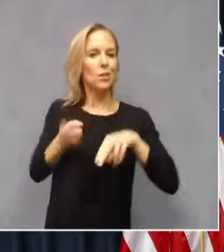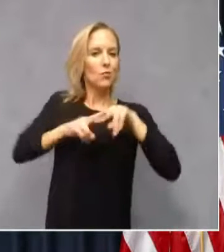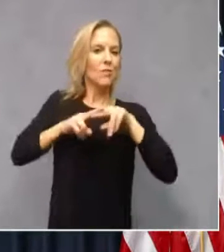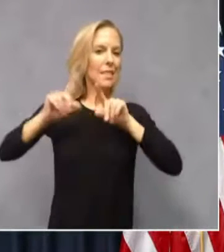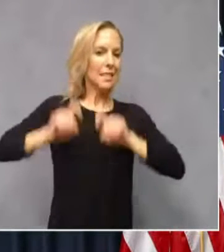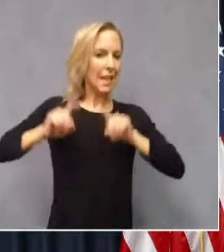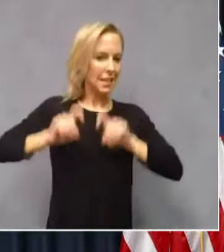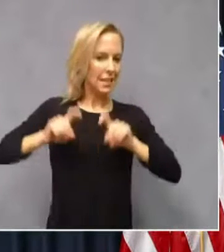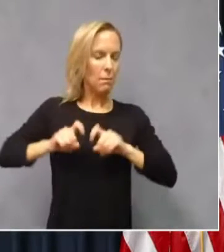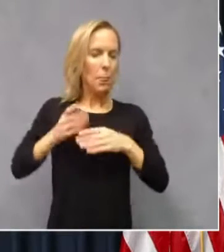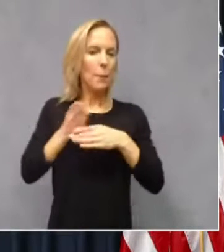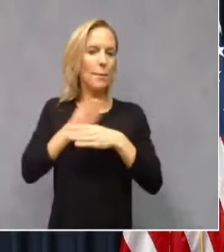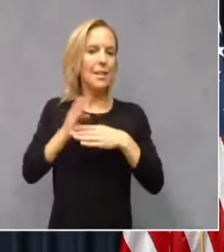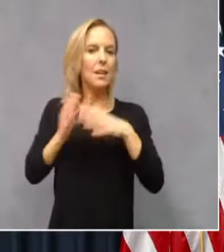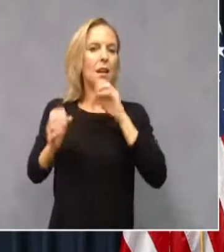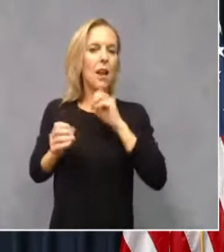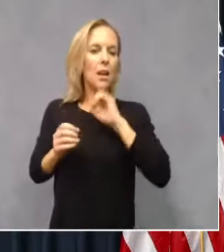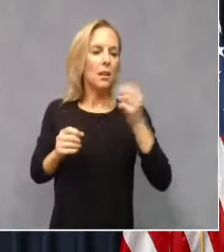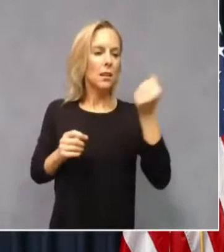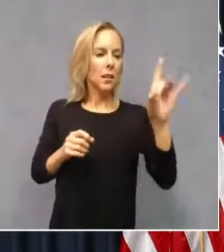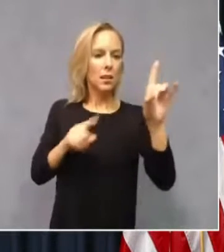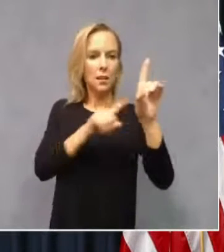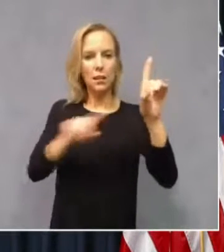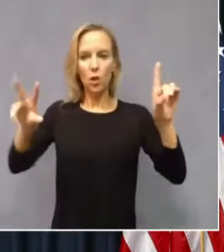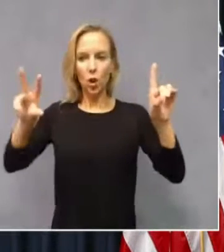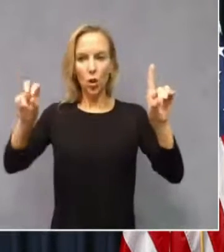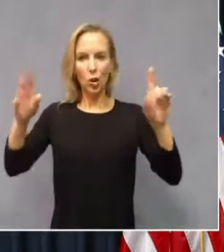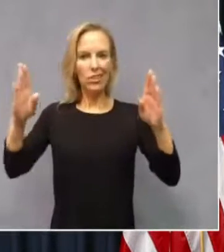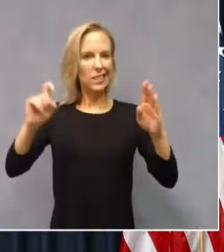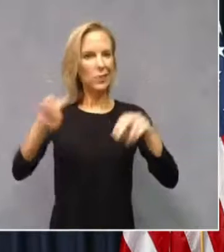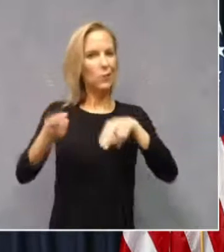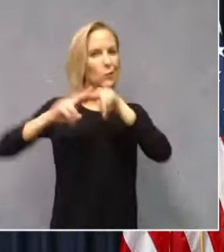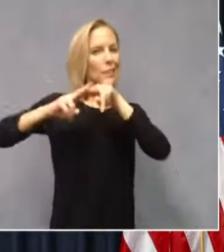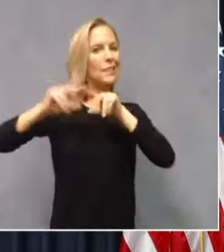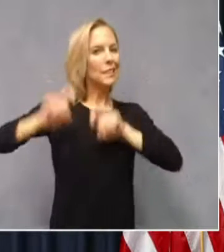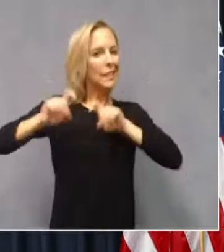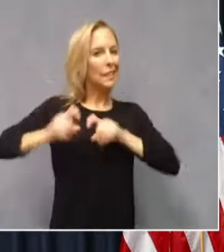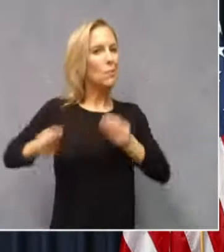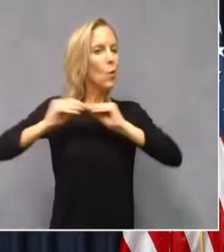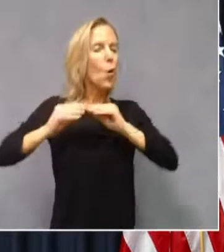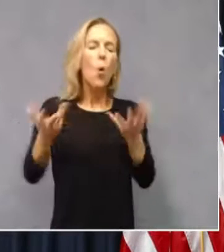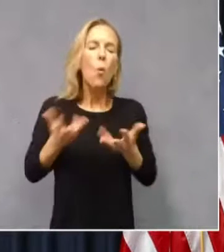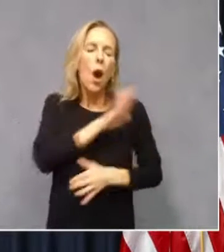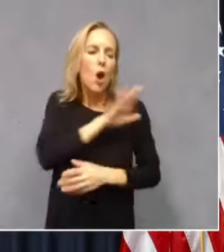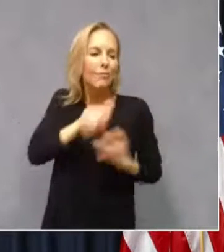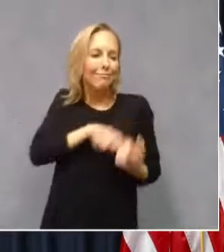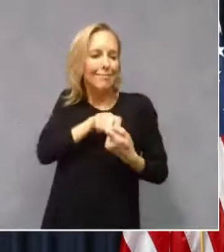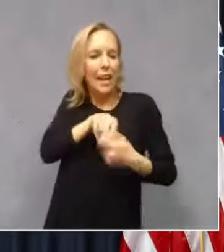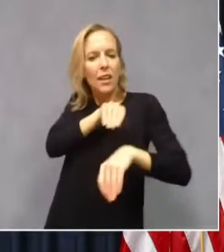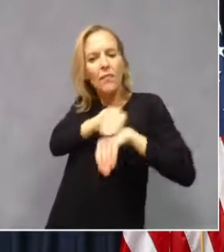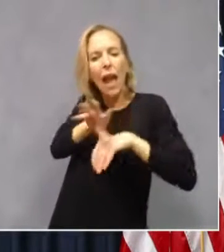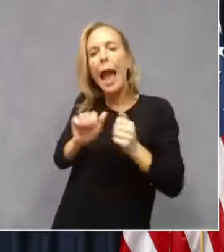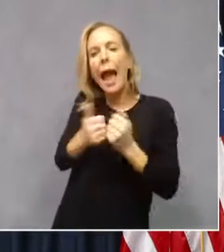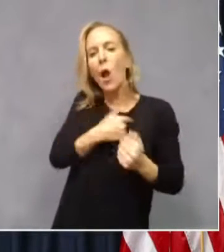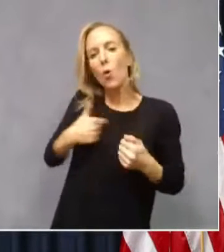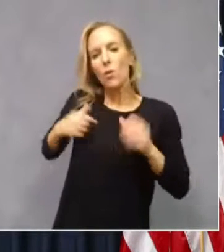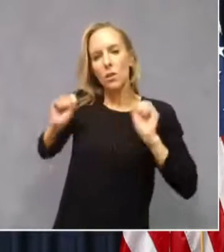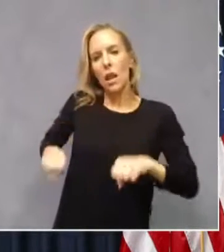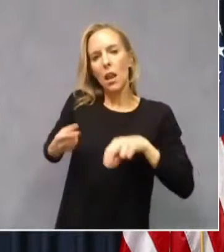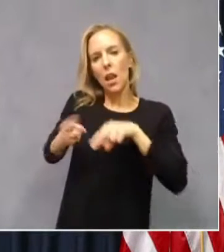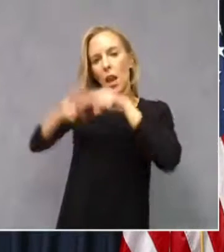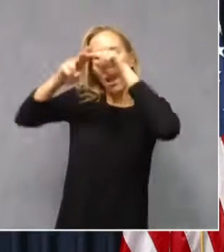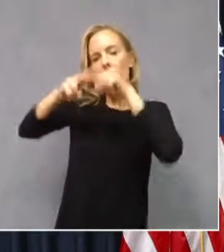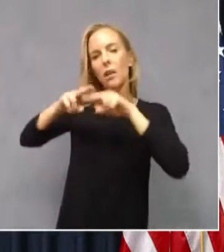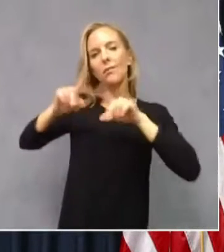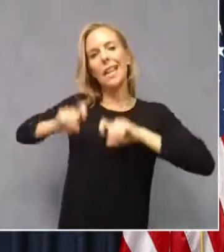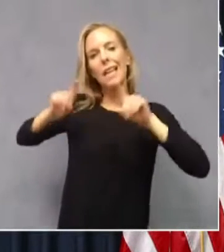the ages of 18 and 30. What exactly was her advice on how to increase testing in this targeted group, and